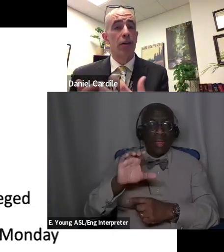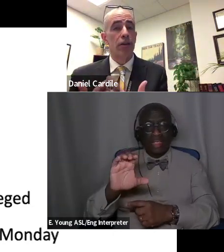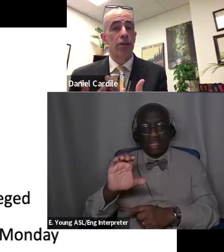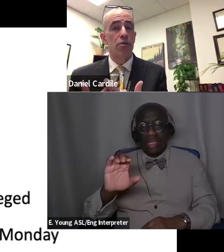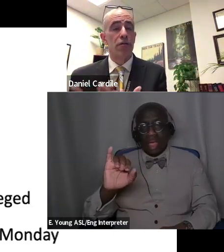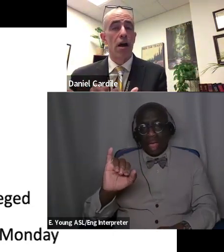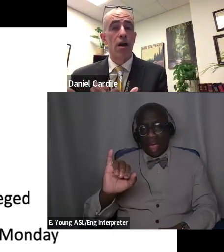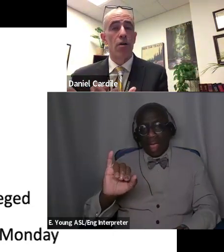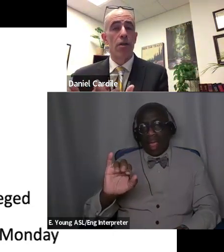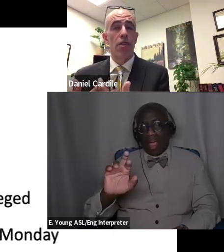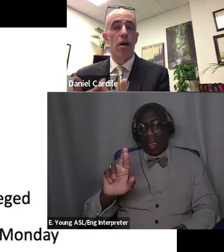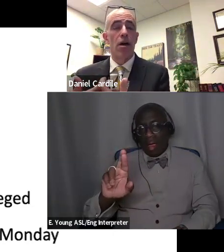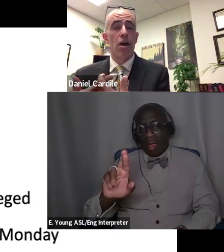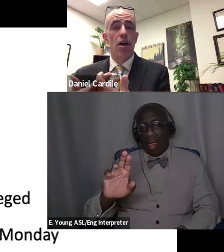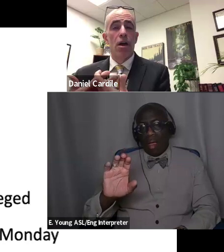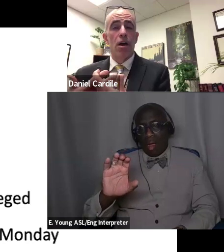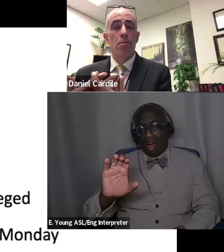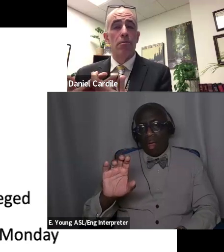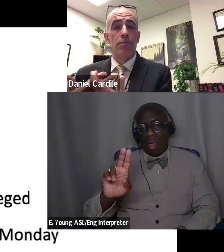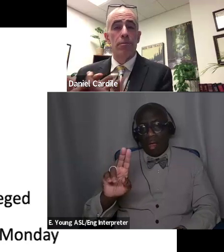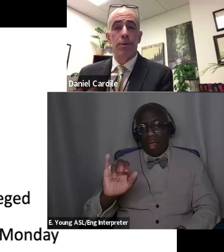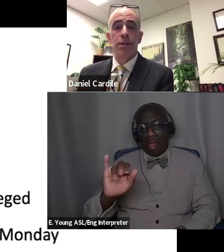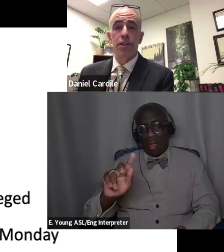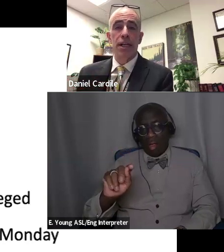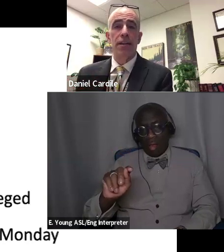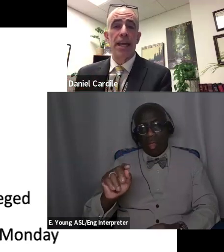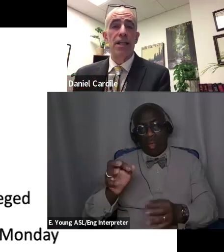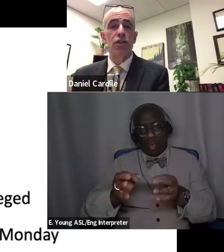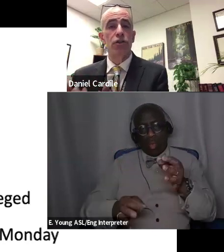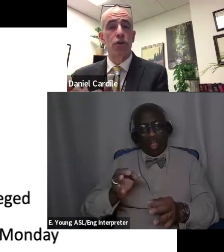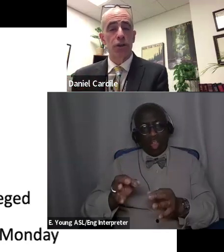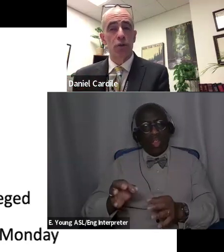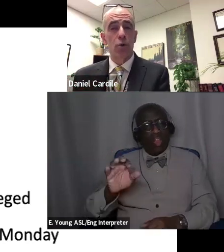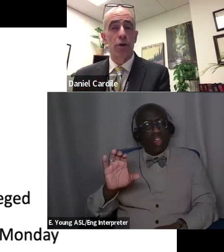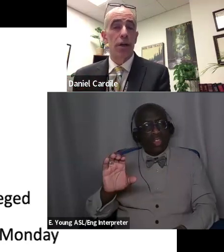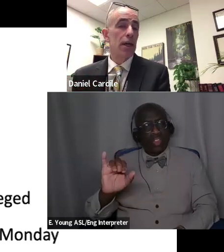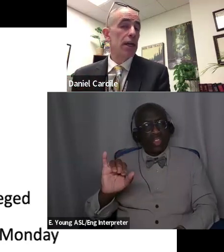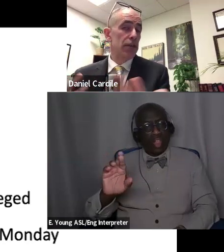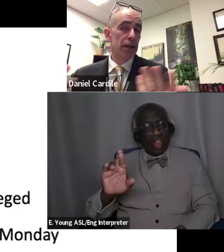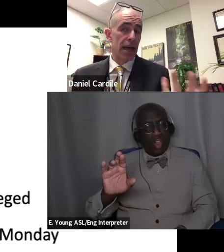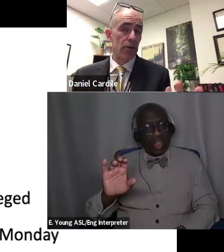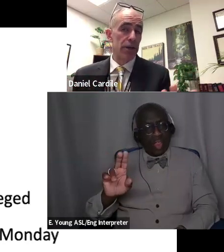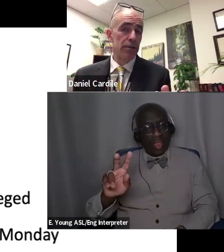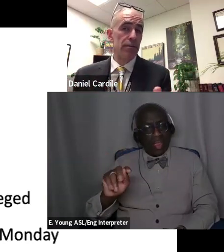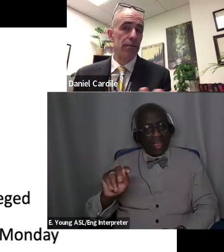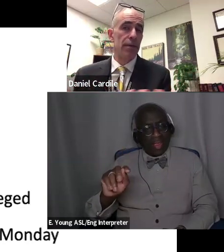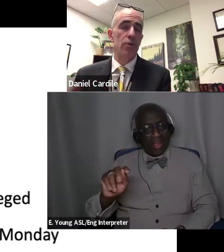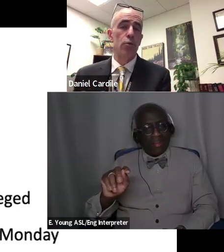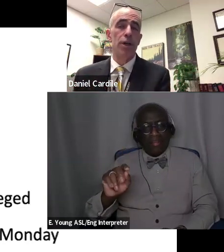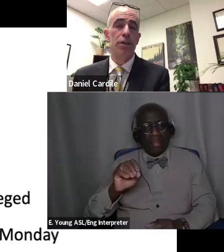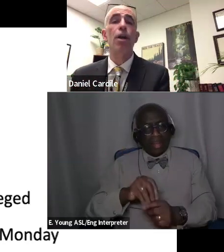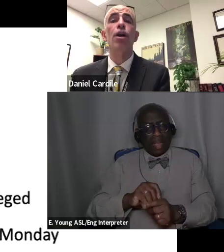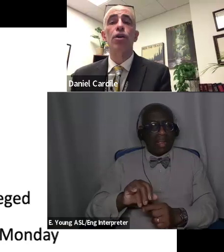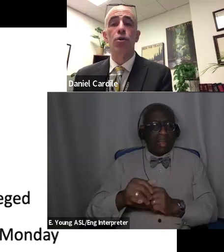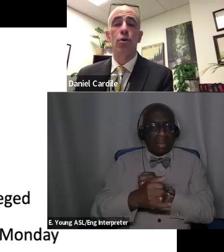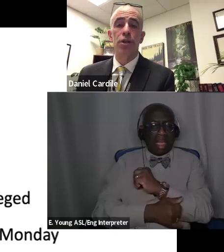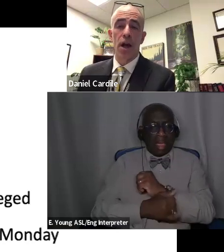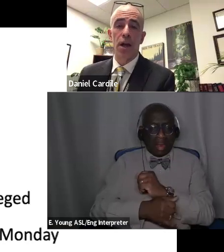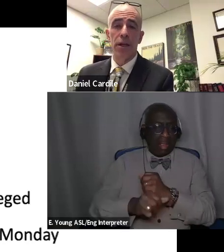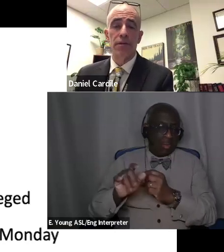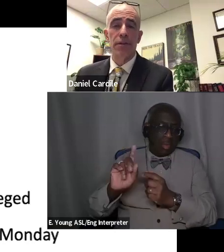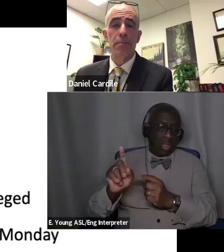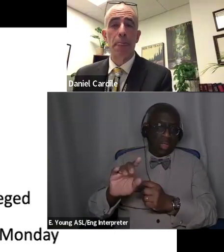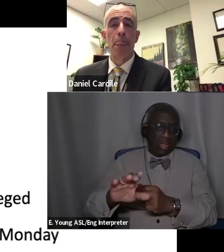You file the petition in a circuit court in the county in which